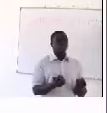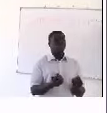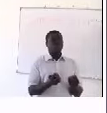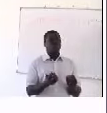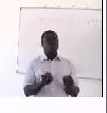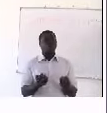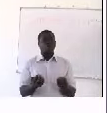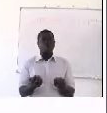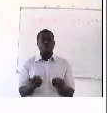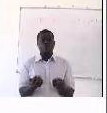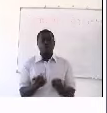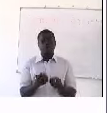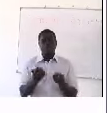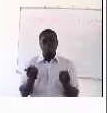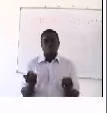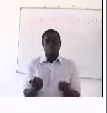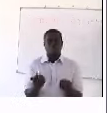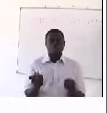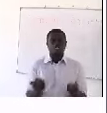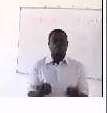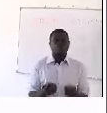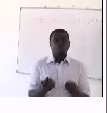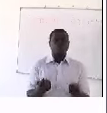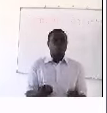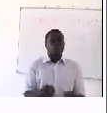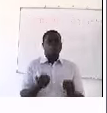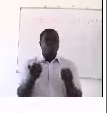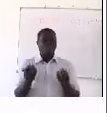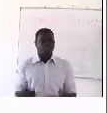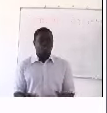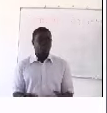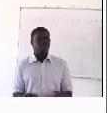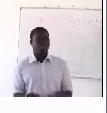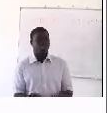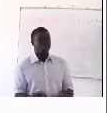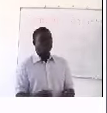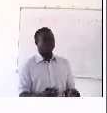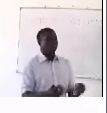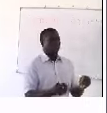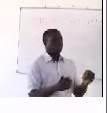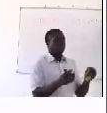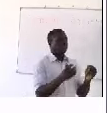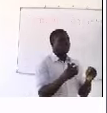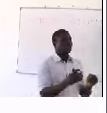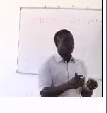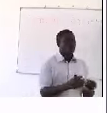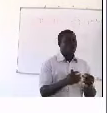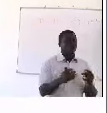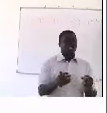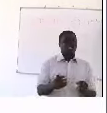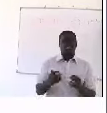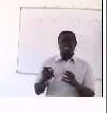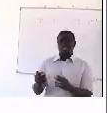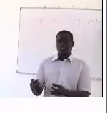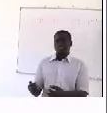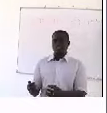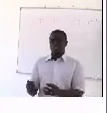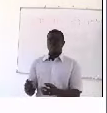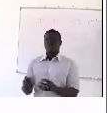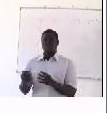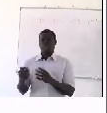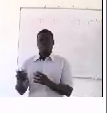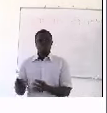about, that body is coordinating for it to be effective. So now those two communication